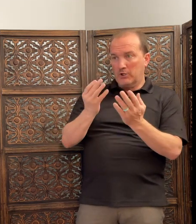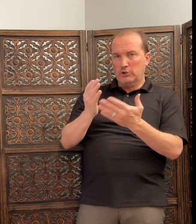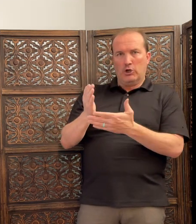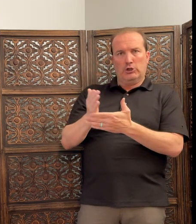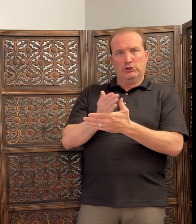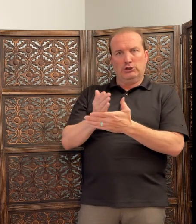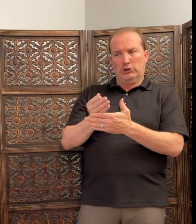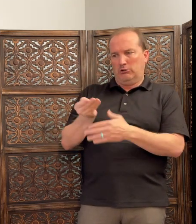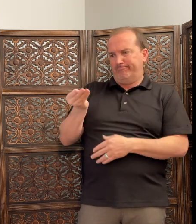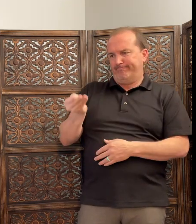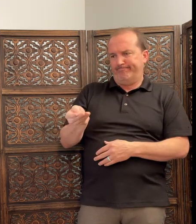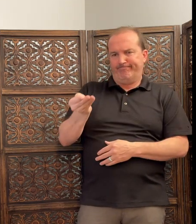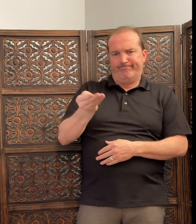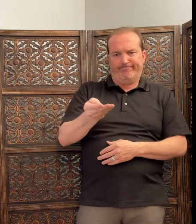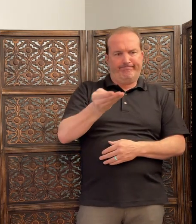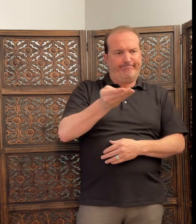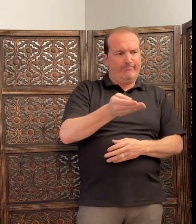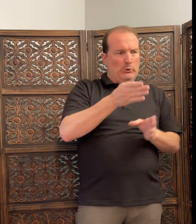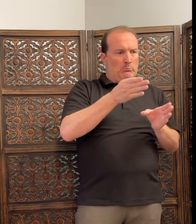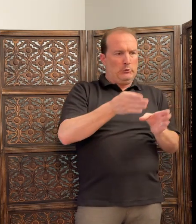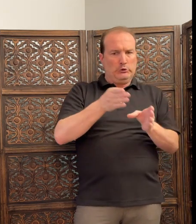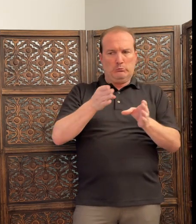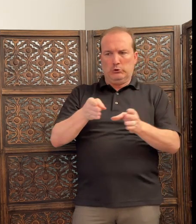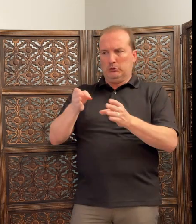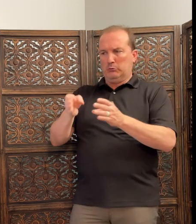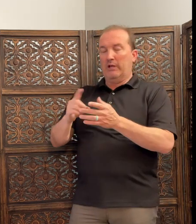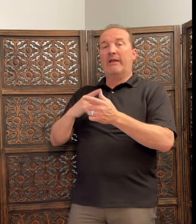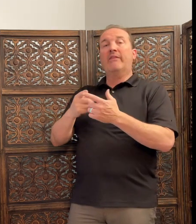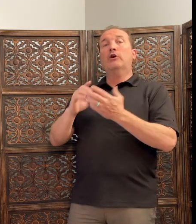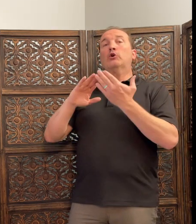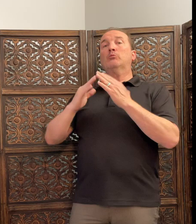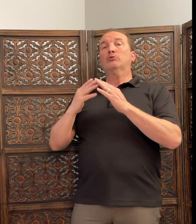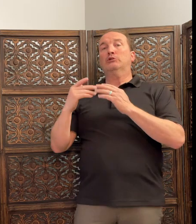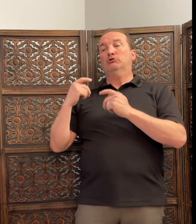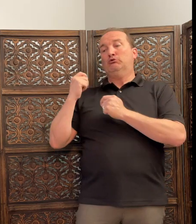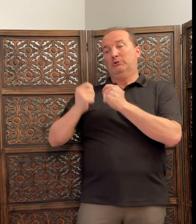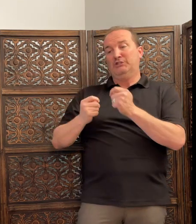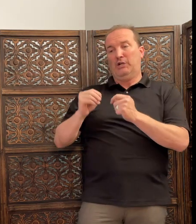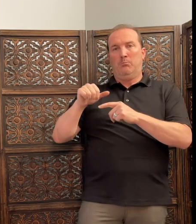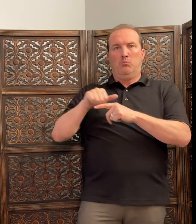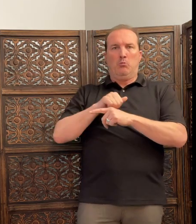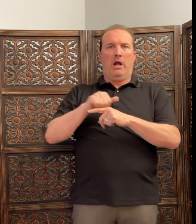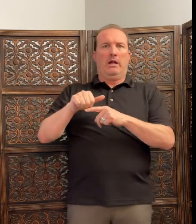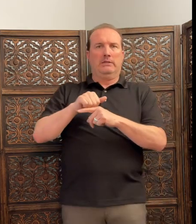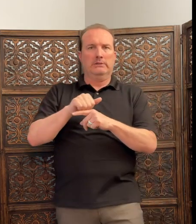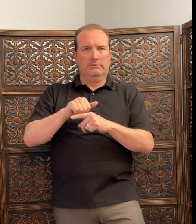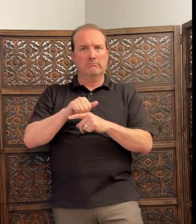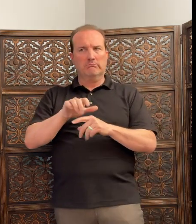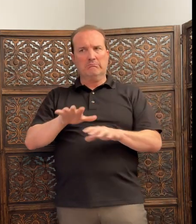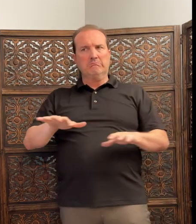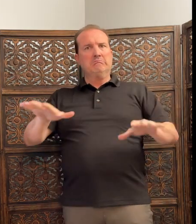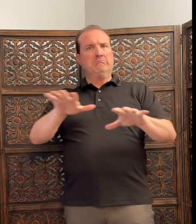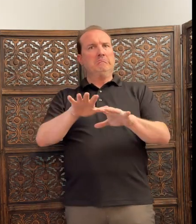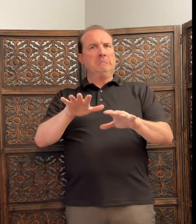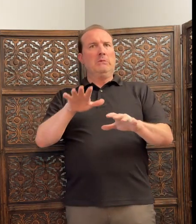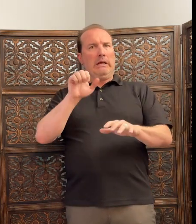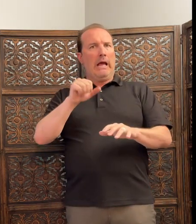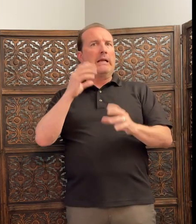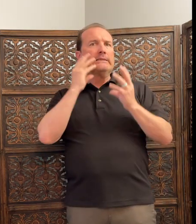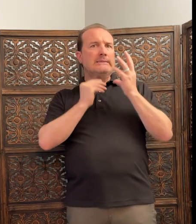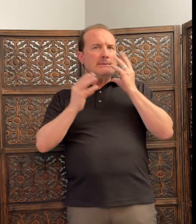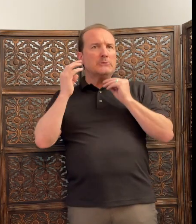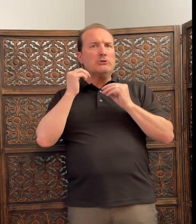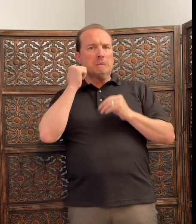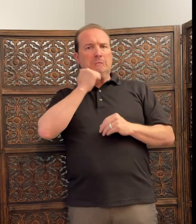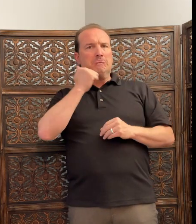and information are shared from person to person in an effort to keep community traditions and practices present and part of everyone's